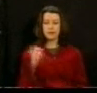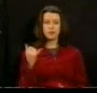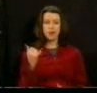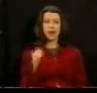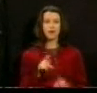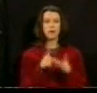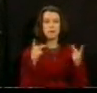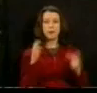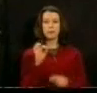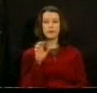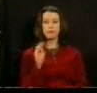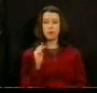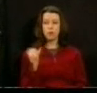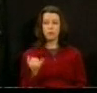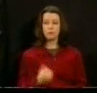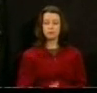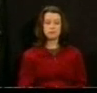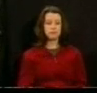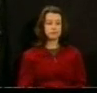forum.